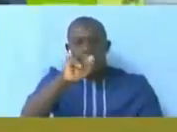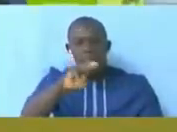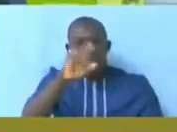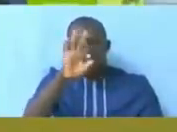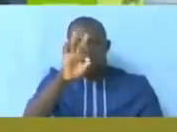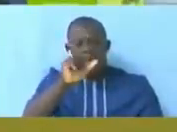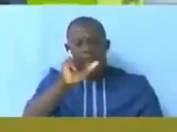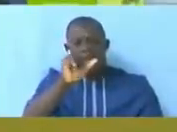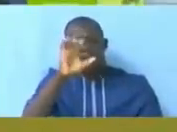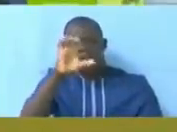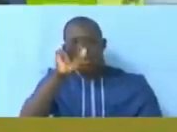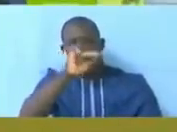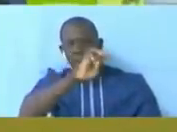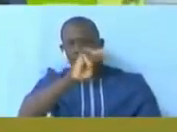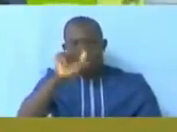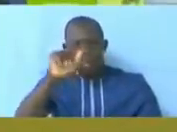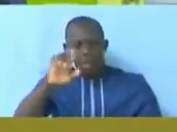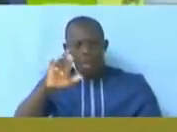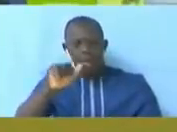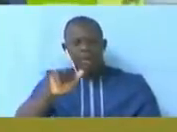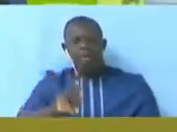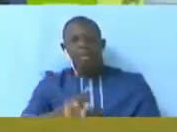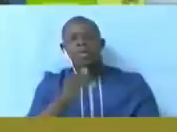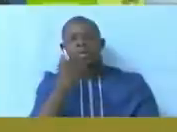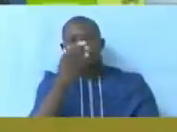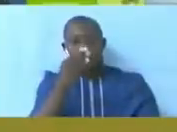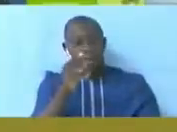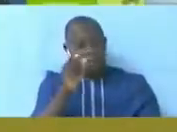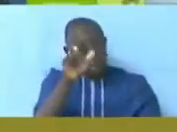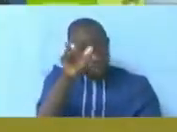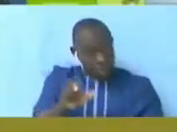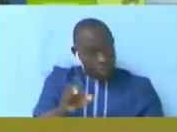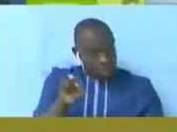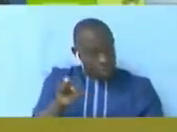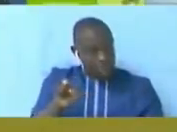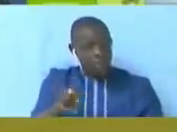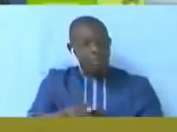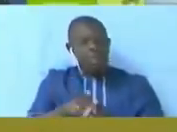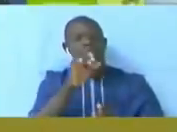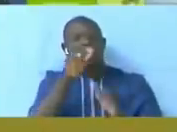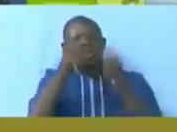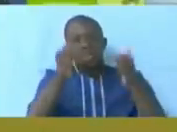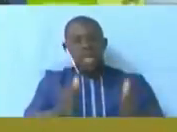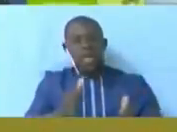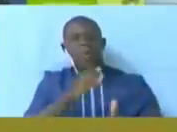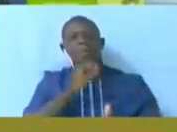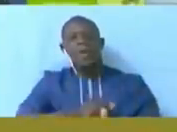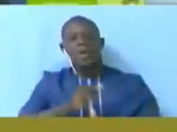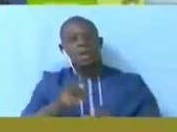and he was a member of the July 22nd. But he was a highly influential person. Banta le mum